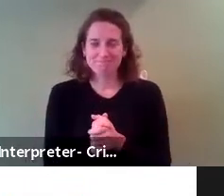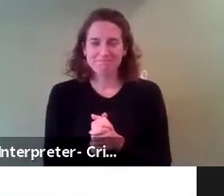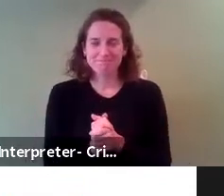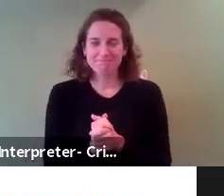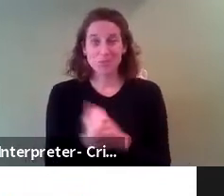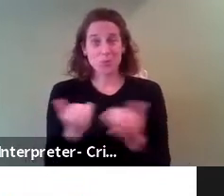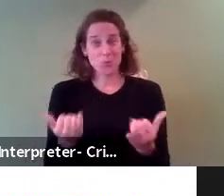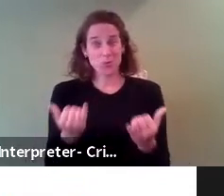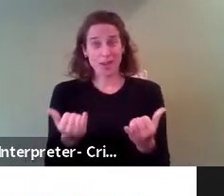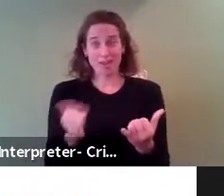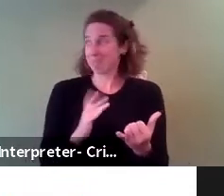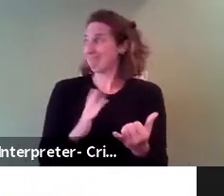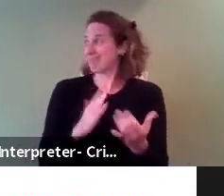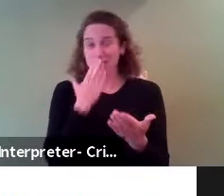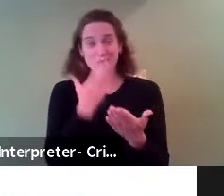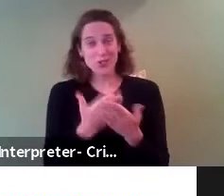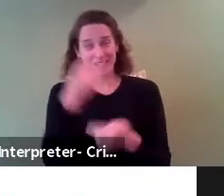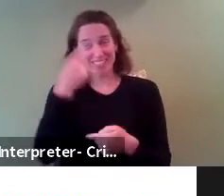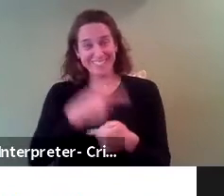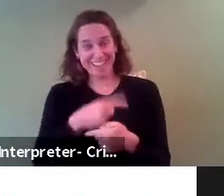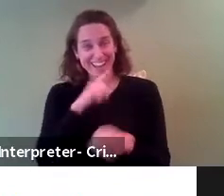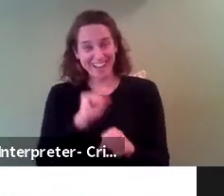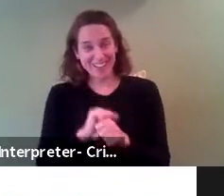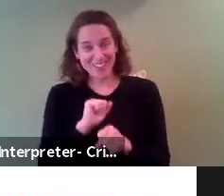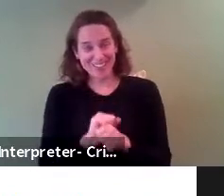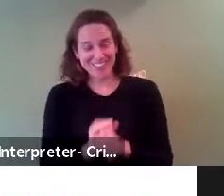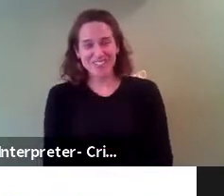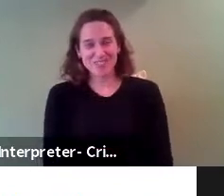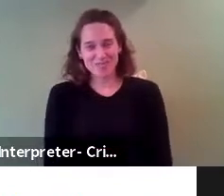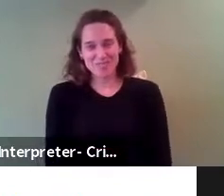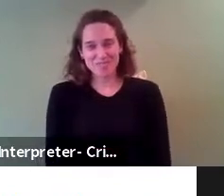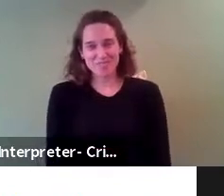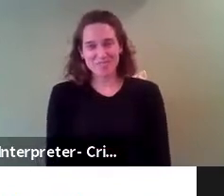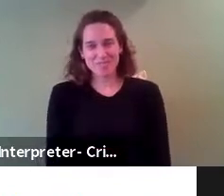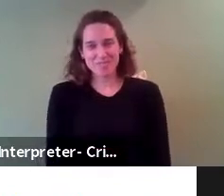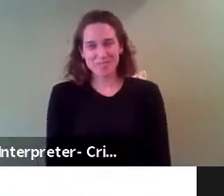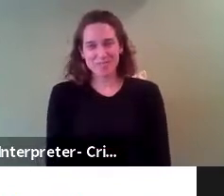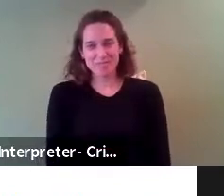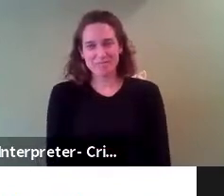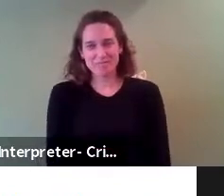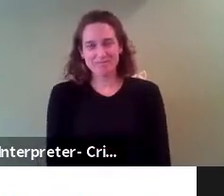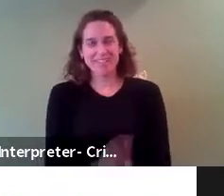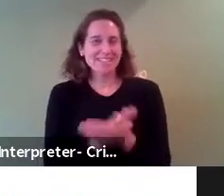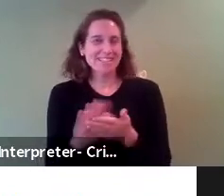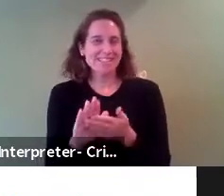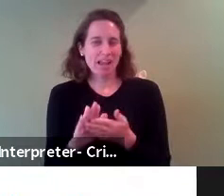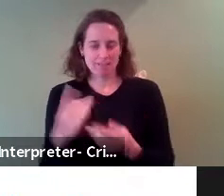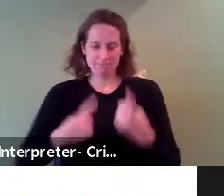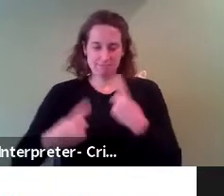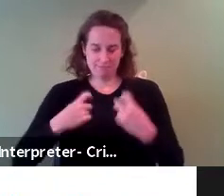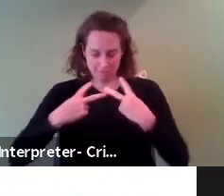Today's a good day, actually. So, but yeah, it's a good question to ask ourselves, I think,